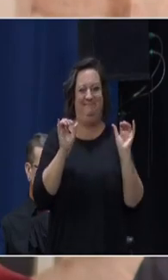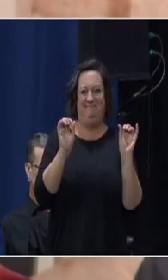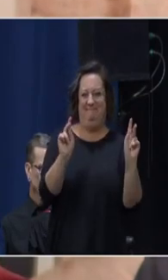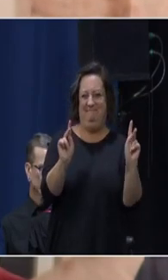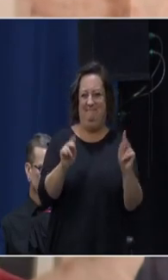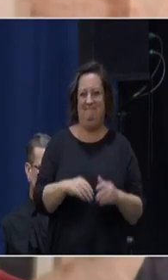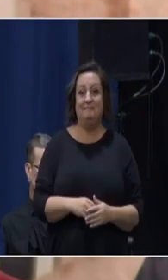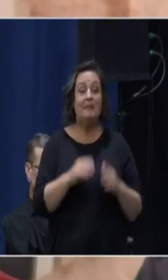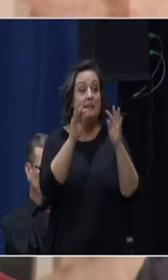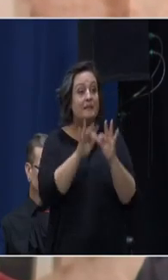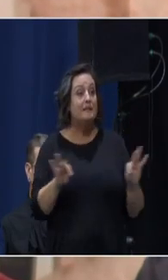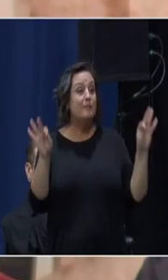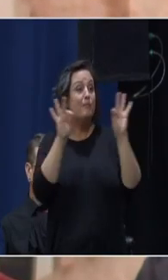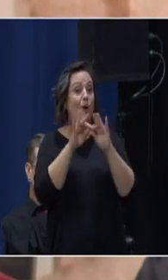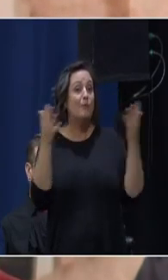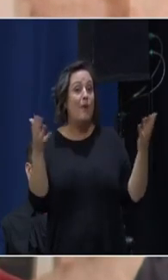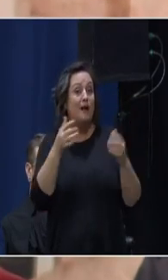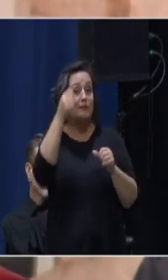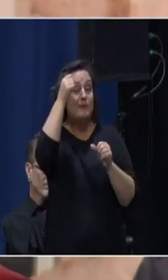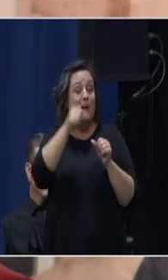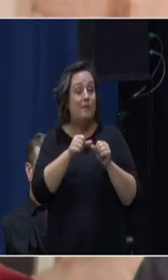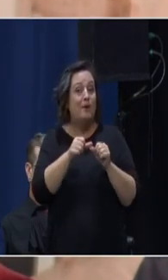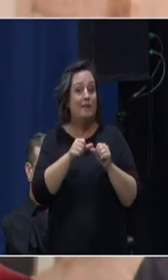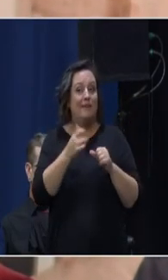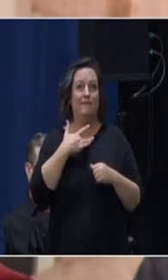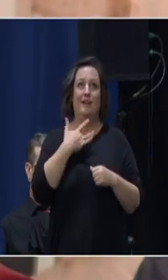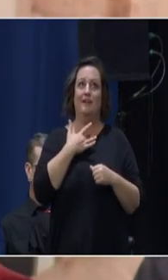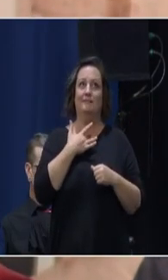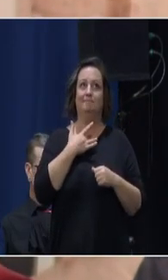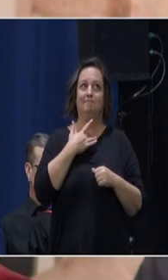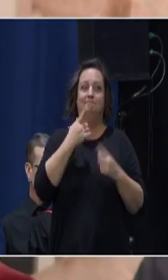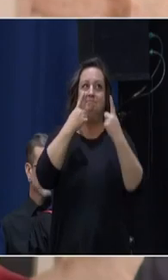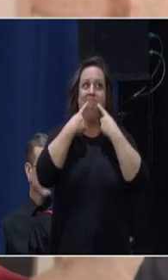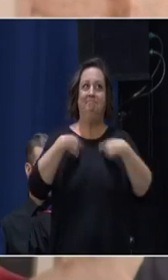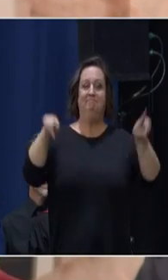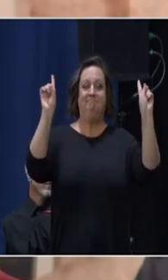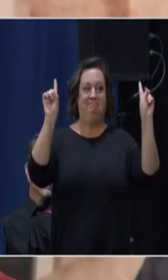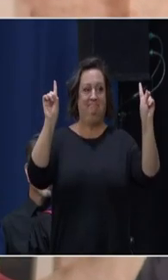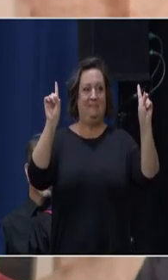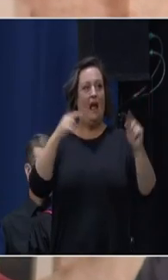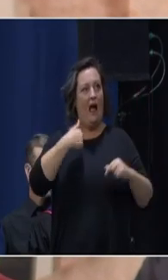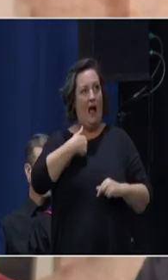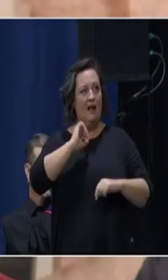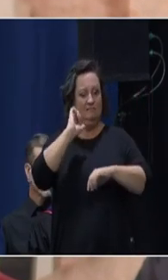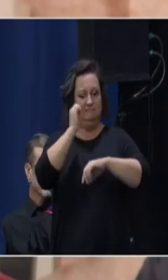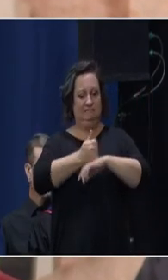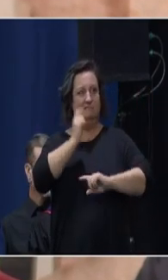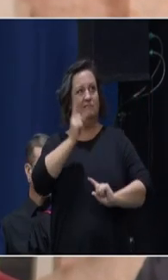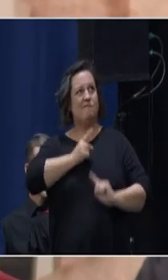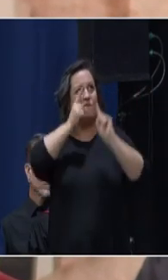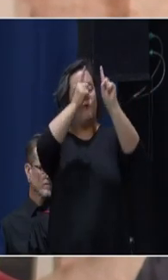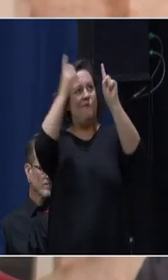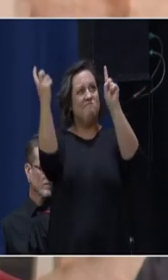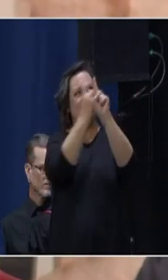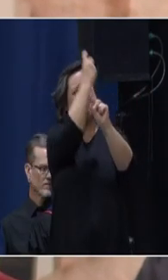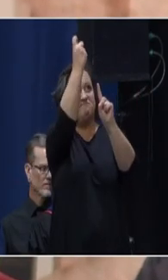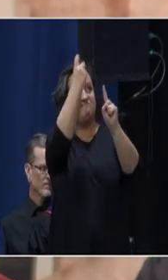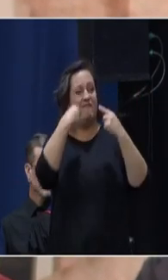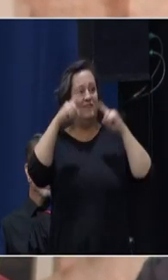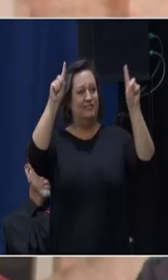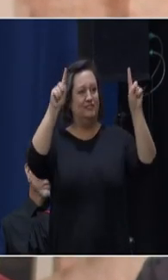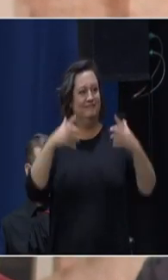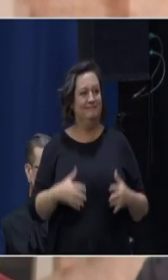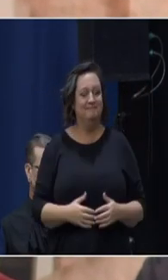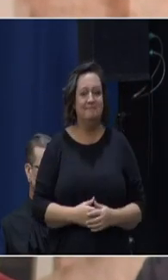important is that you remember what it feels like to succeed in what you set out to achieve. You will certainly